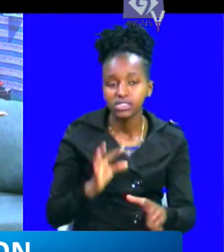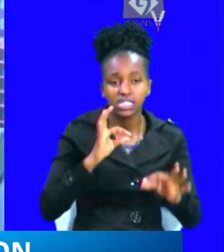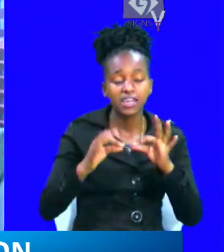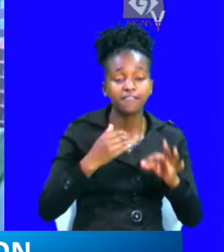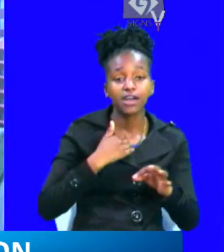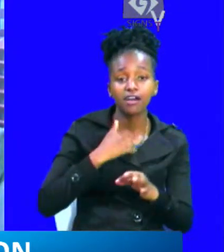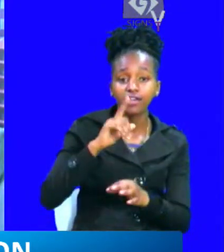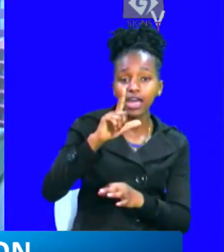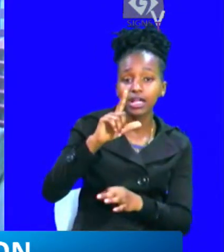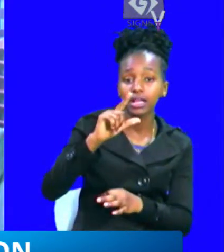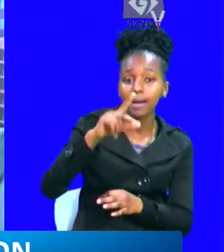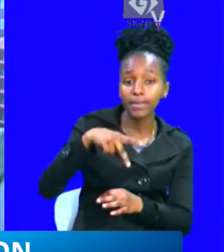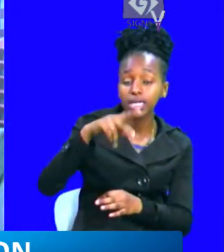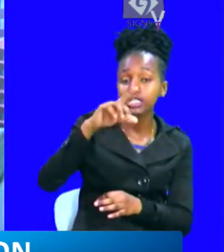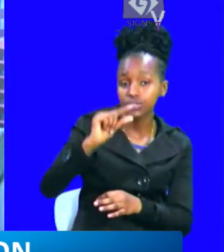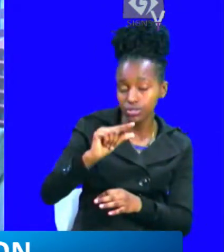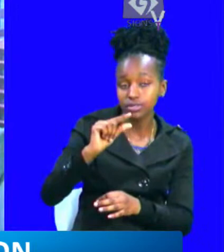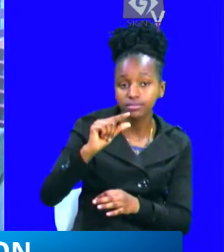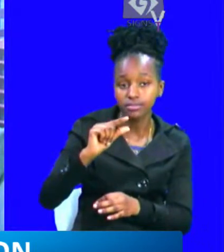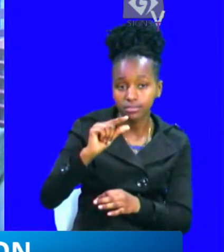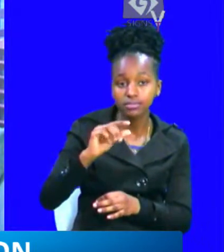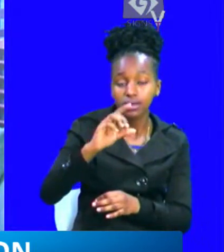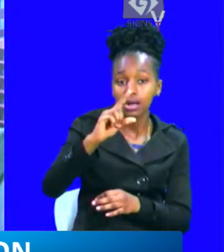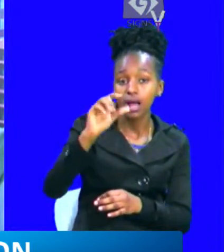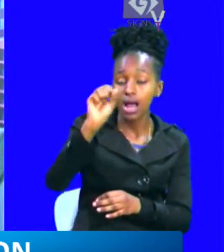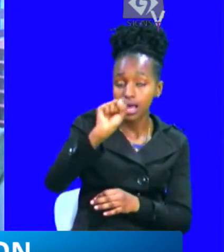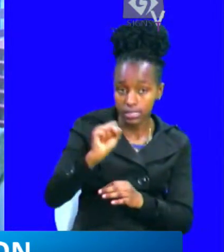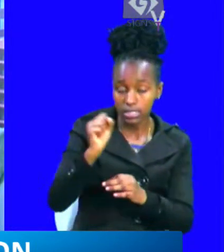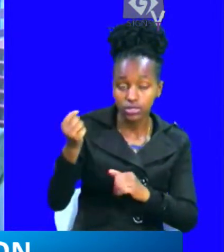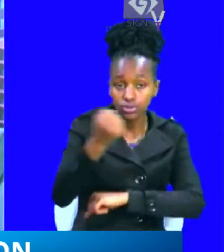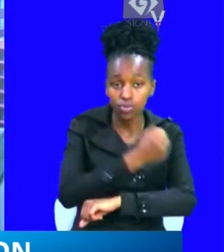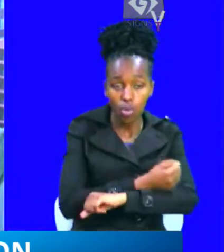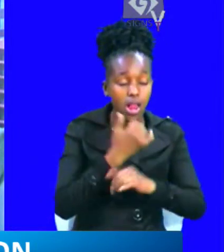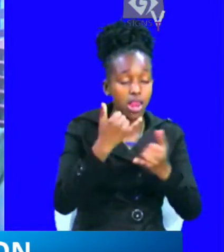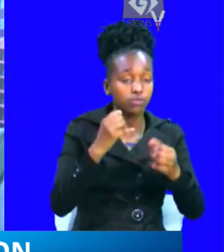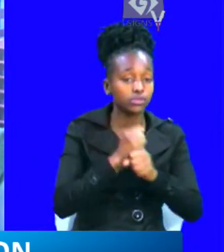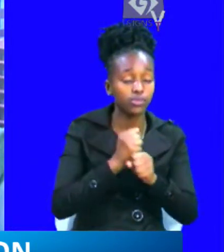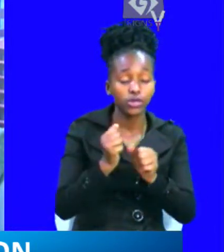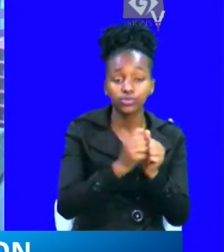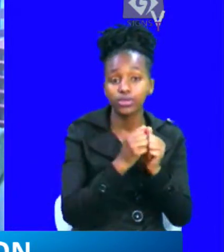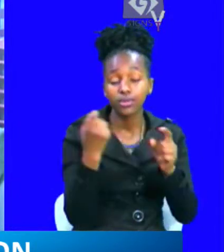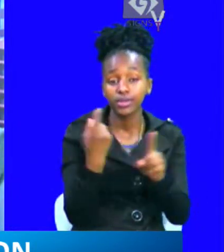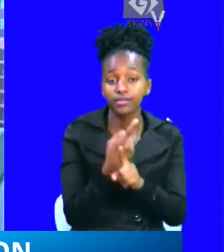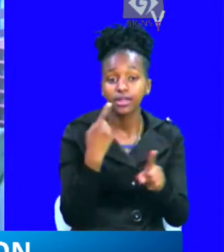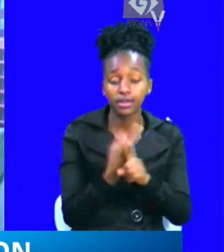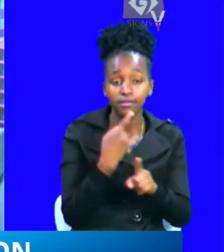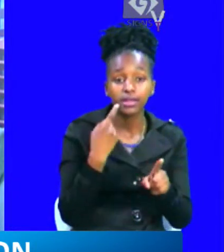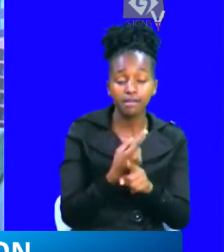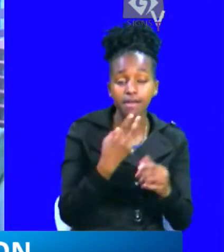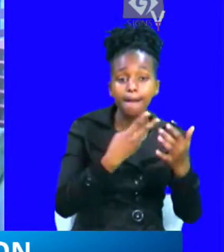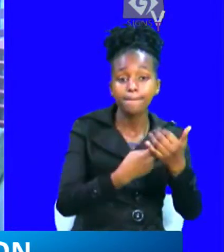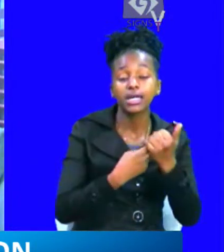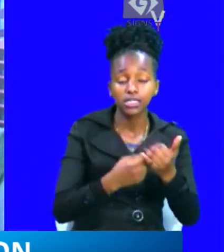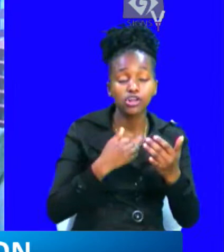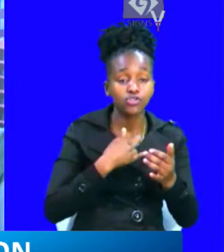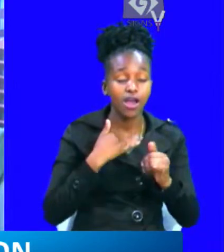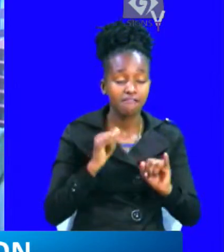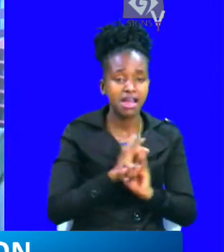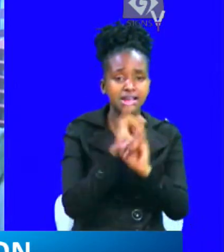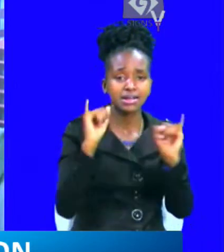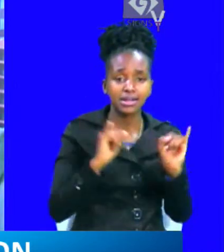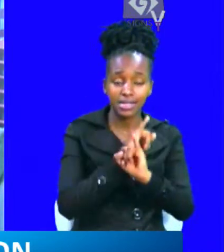LPG gassing in the schools. So we are coming together with some partners to see how we can introduce clean energy in our homes,